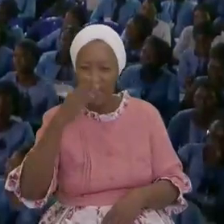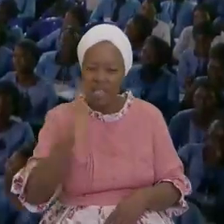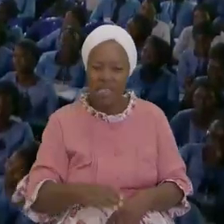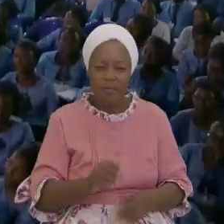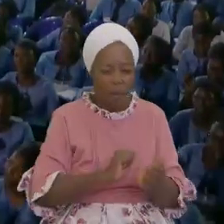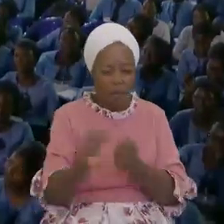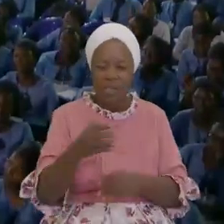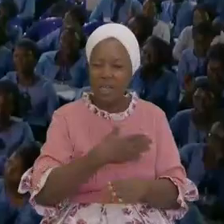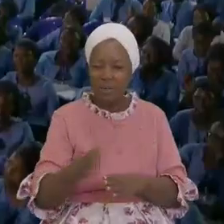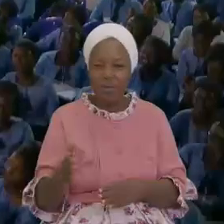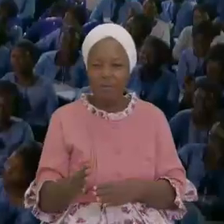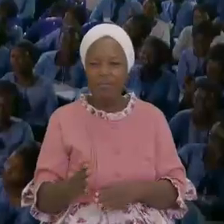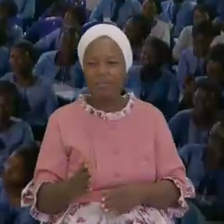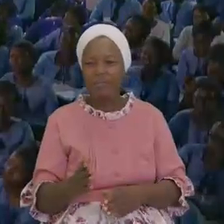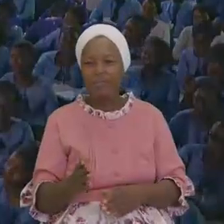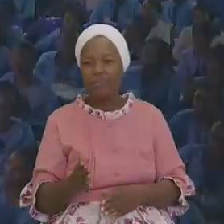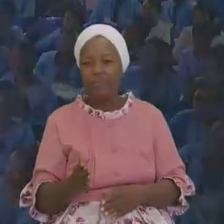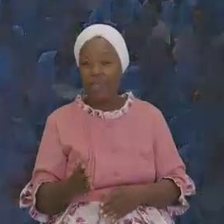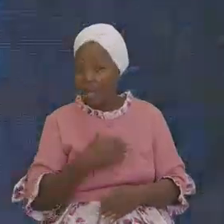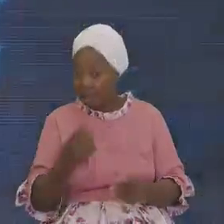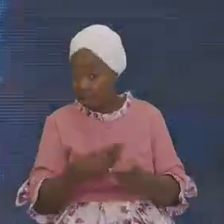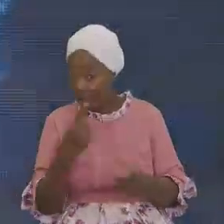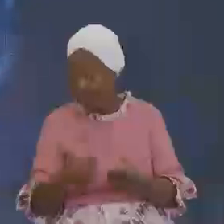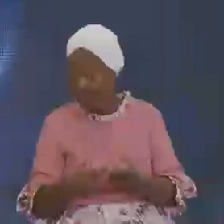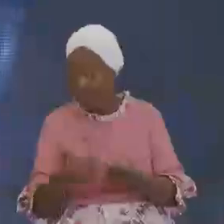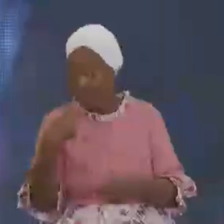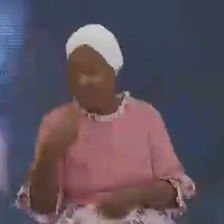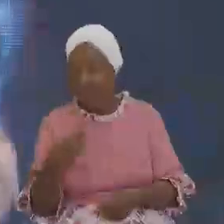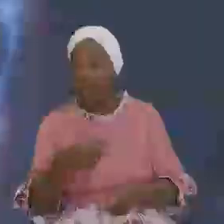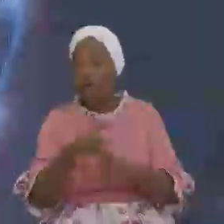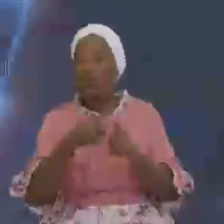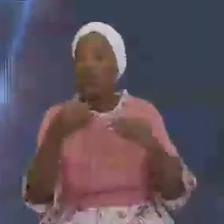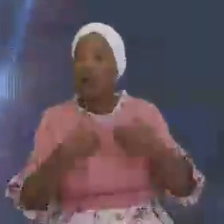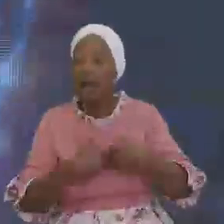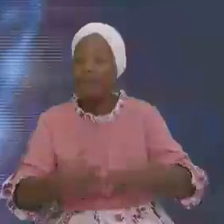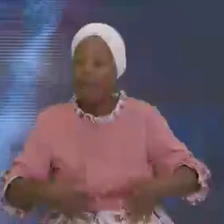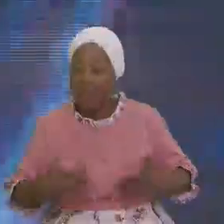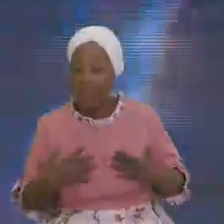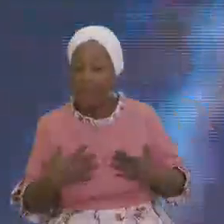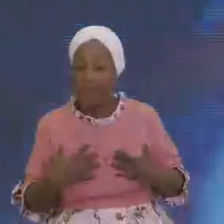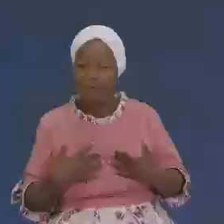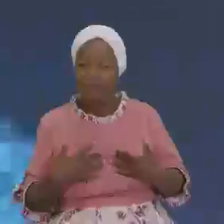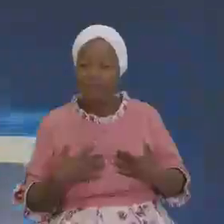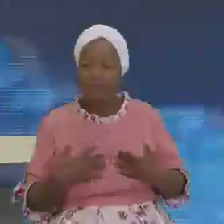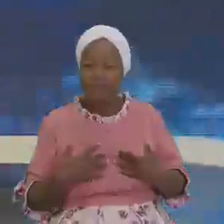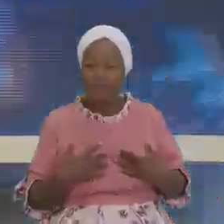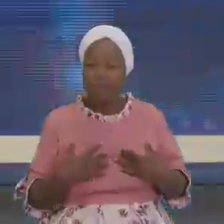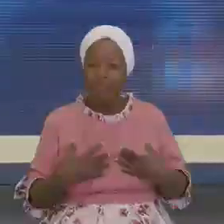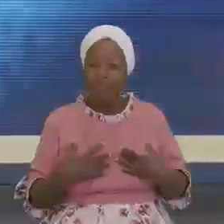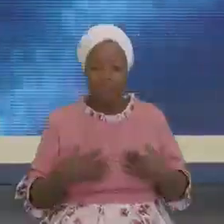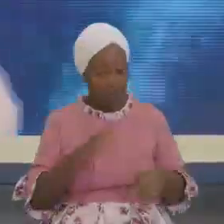away. And then he says, when you have life, don't stop